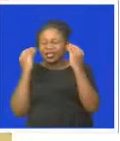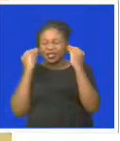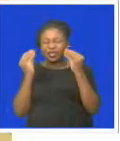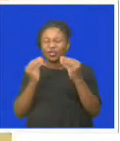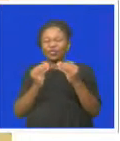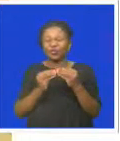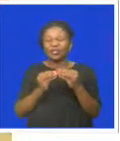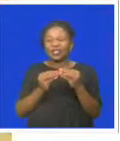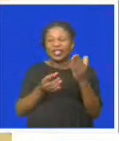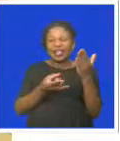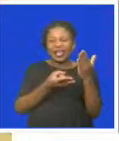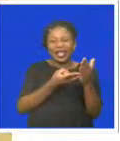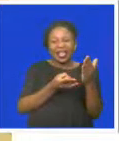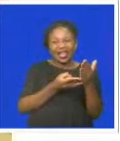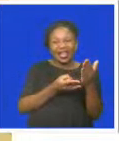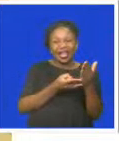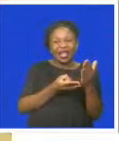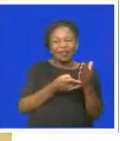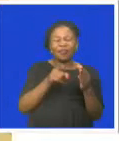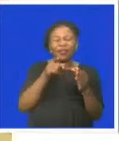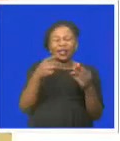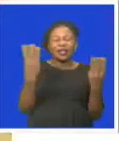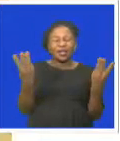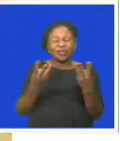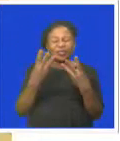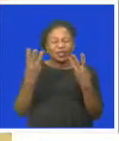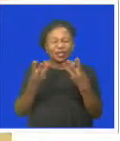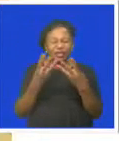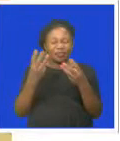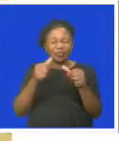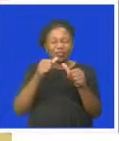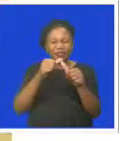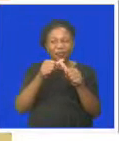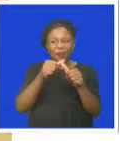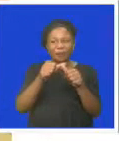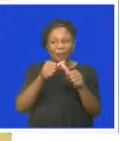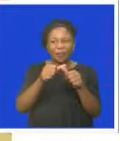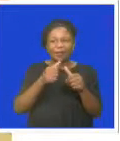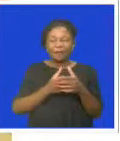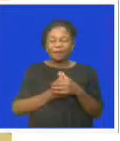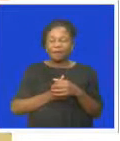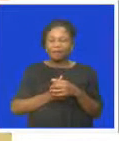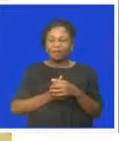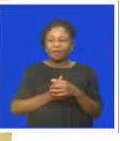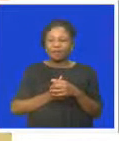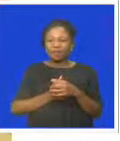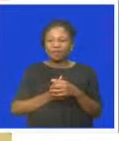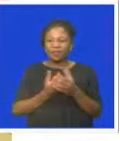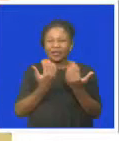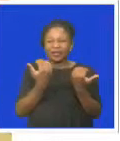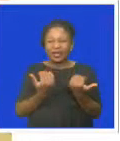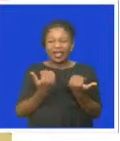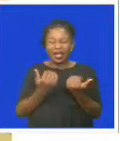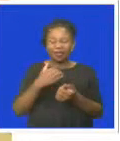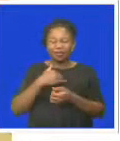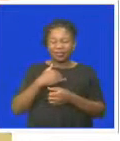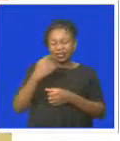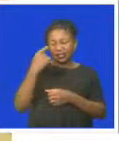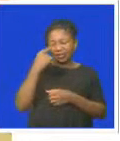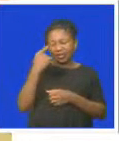helps the doctor to make sick people well. Here is our friend. Our friend is